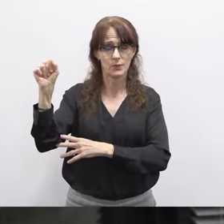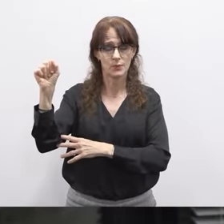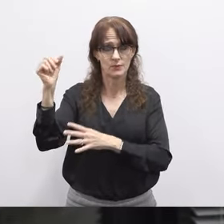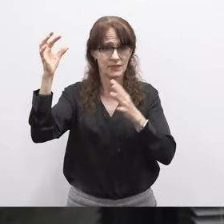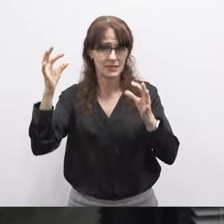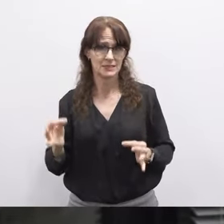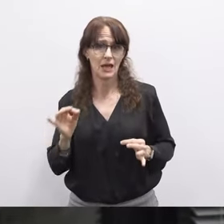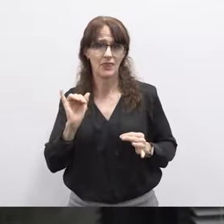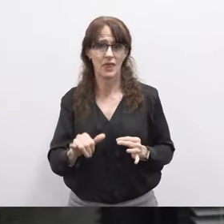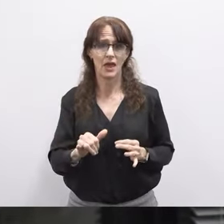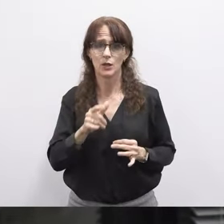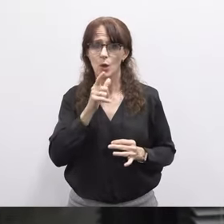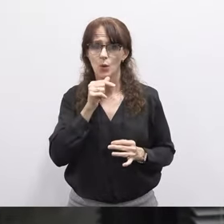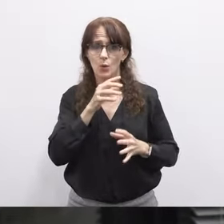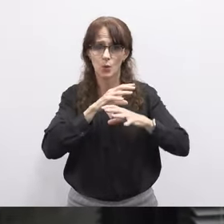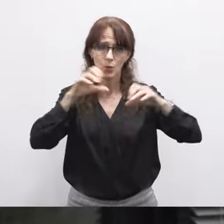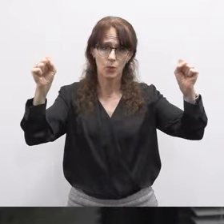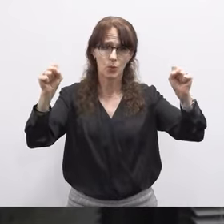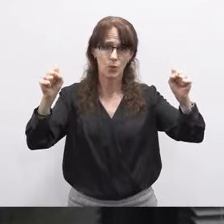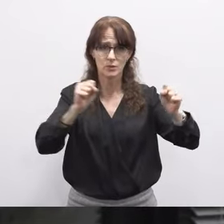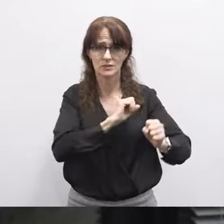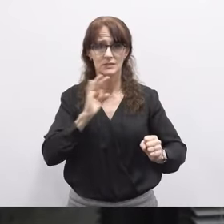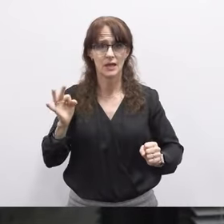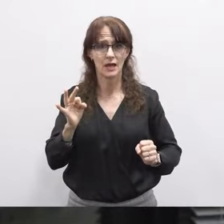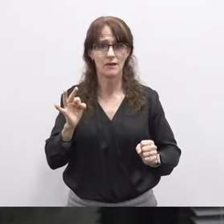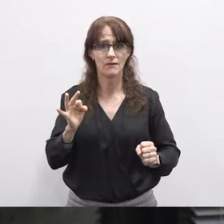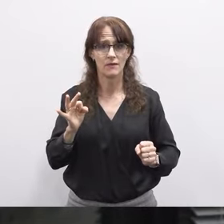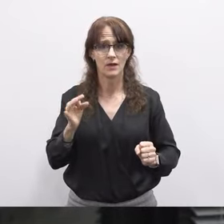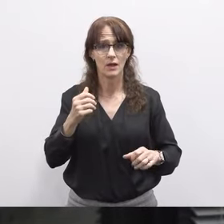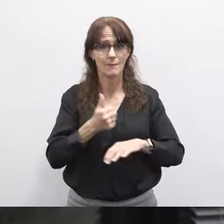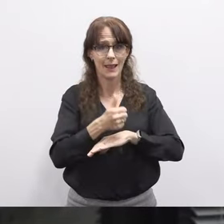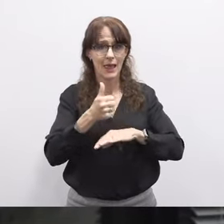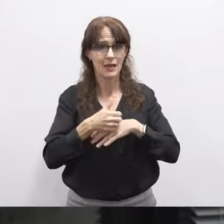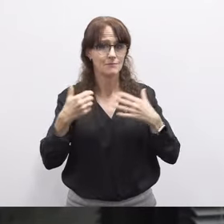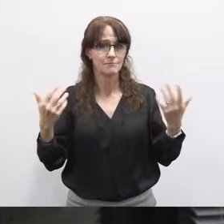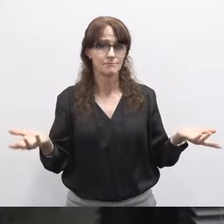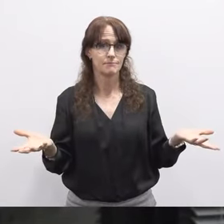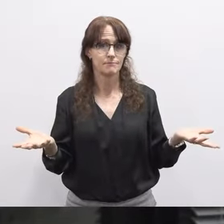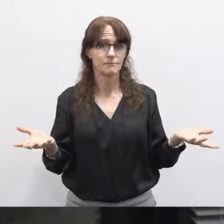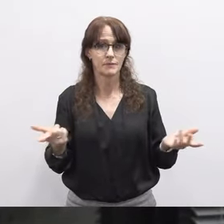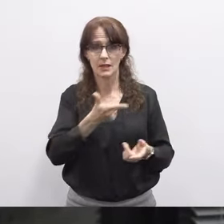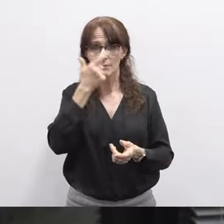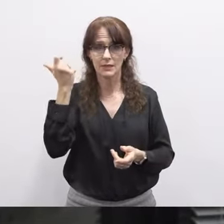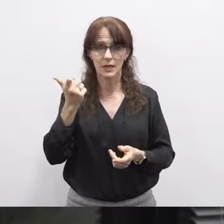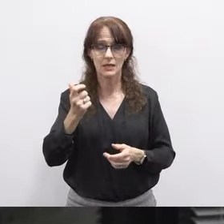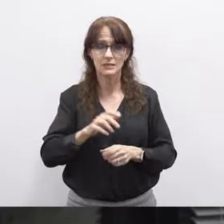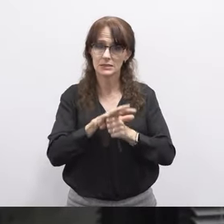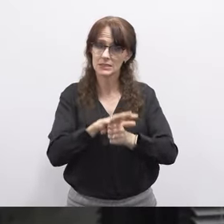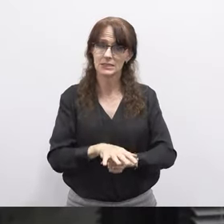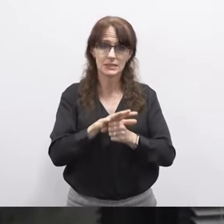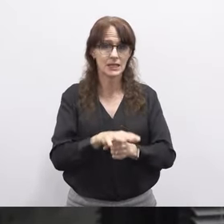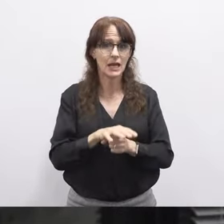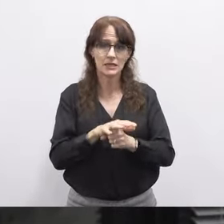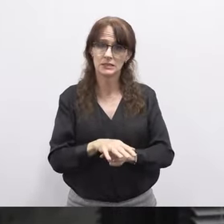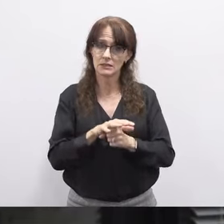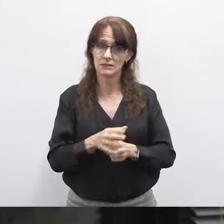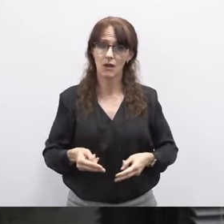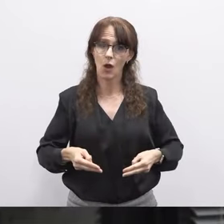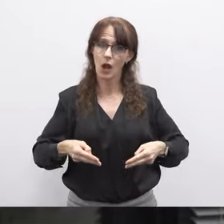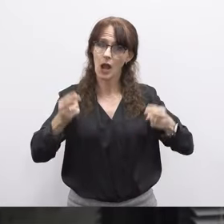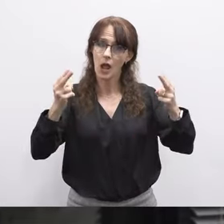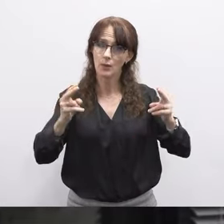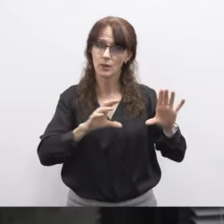strike, who in the executive staff is going to get the blame? Because the tensions are running high with classified